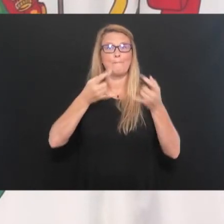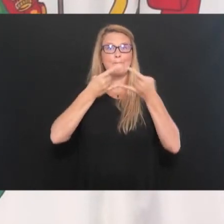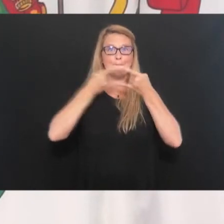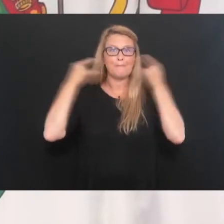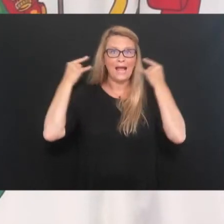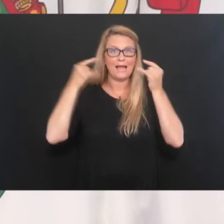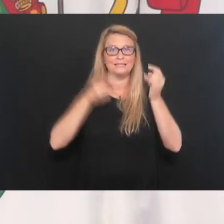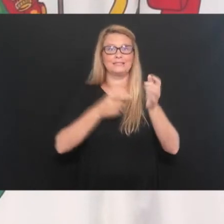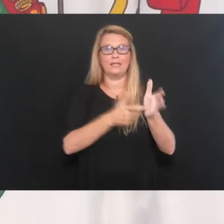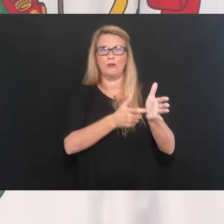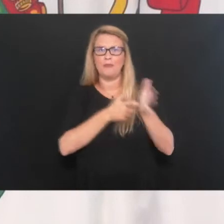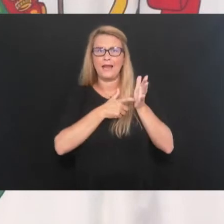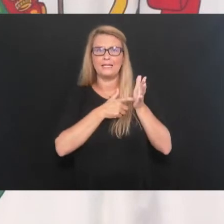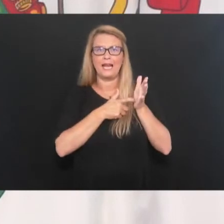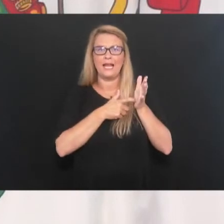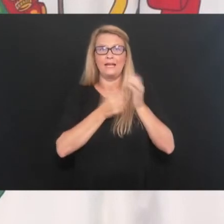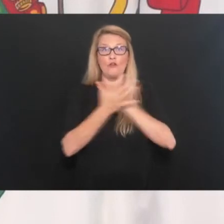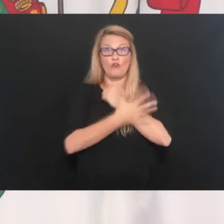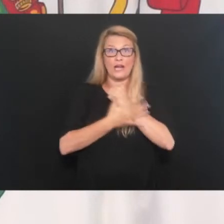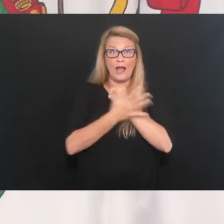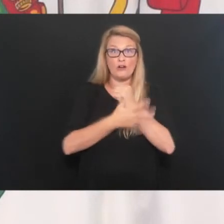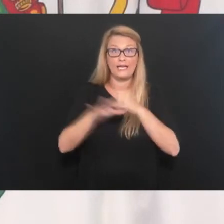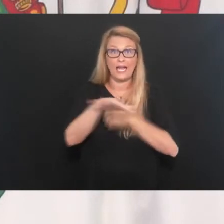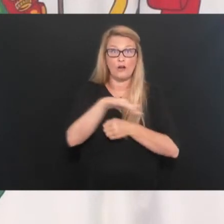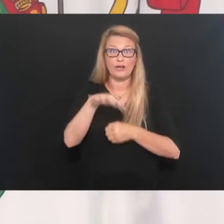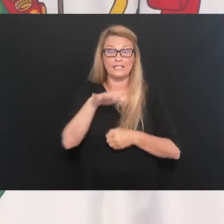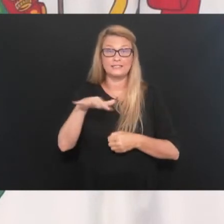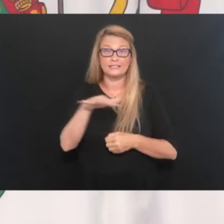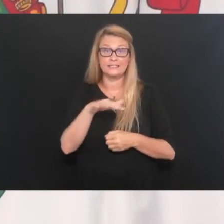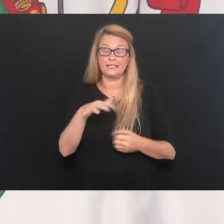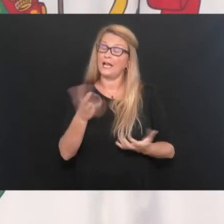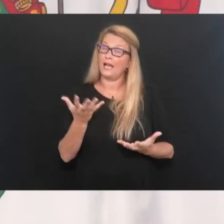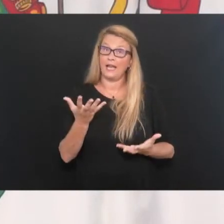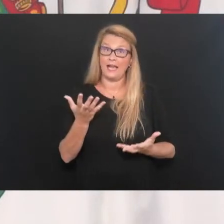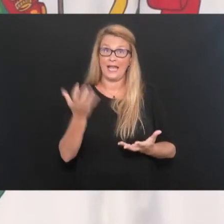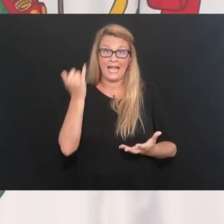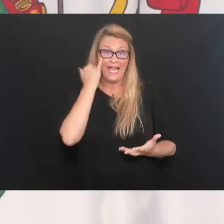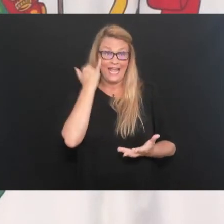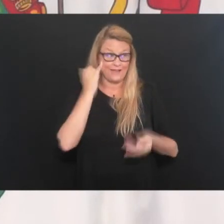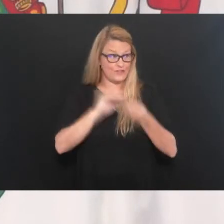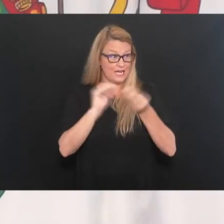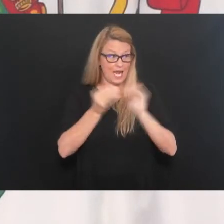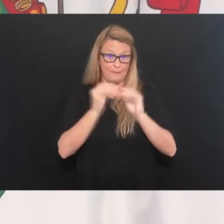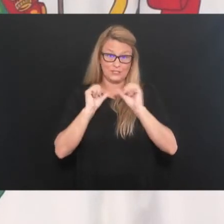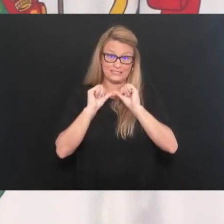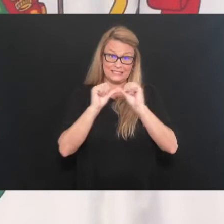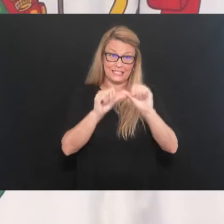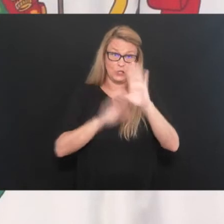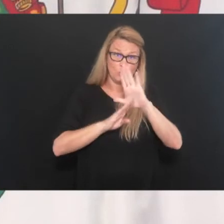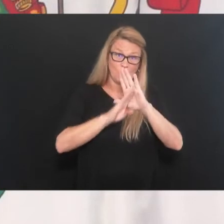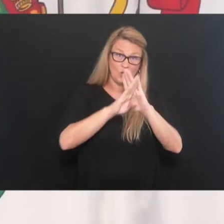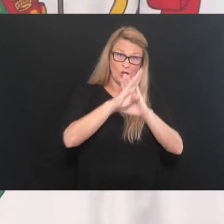within the counties and so on like this, David, if we keep going the way we're going, it's almost inevitable,